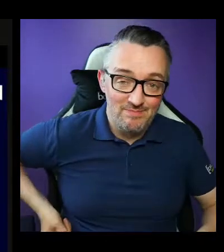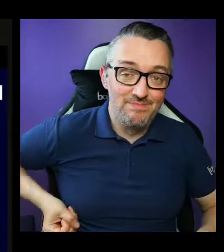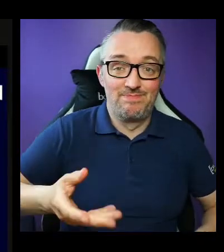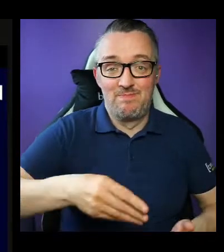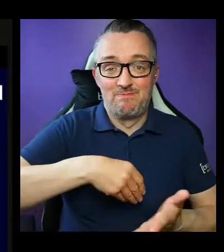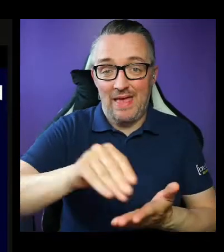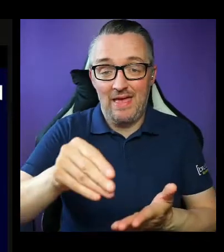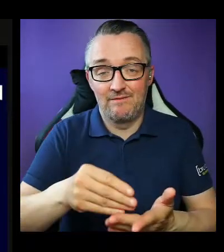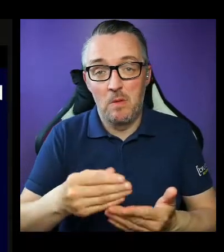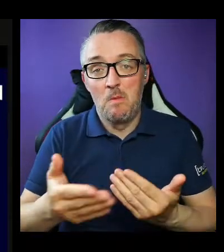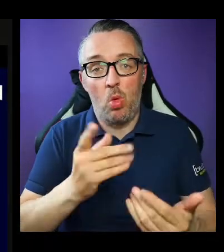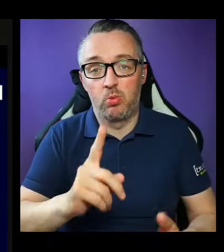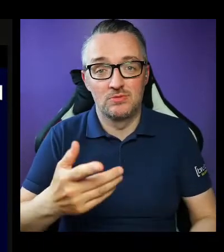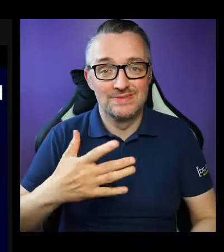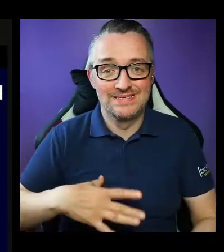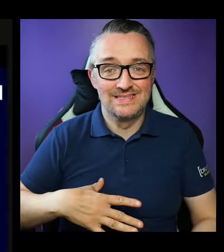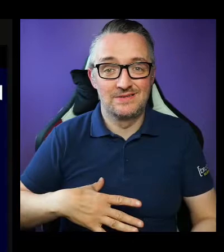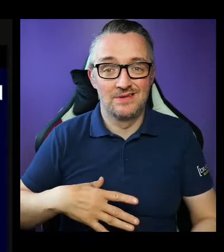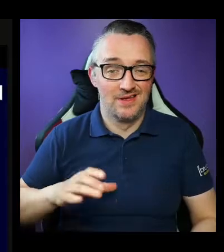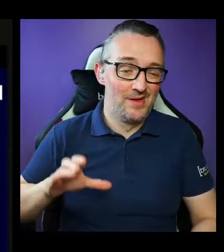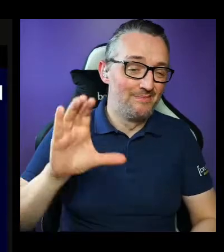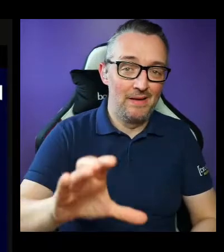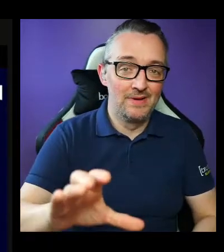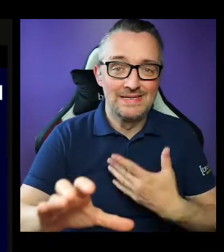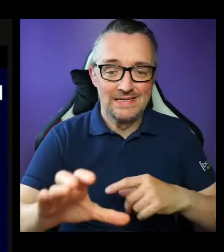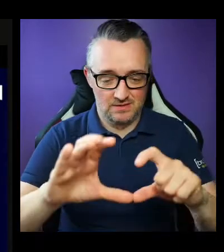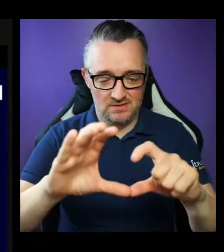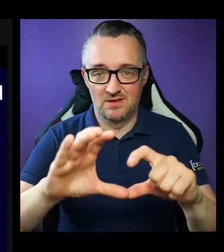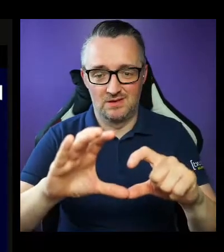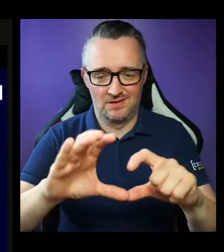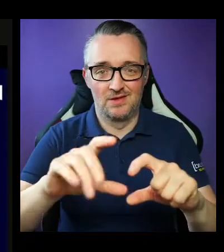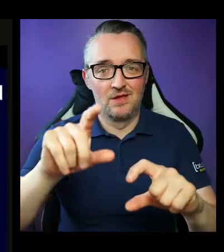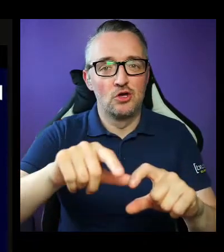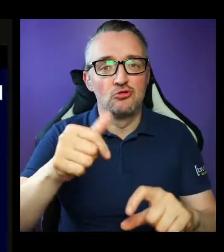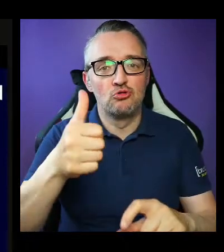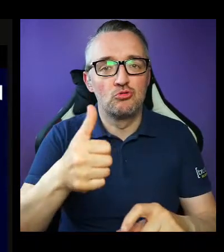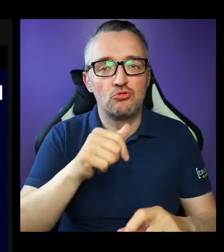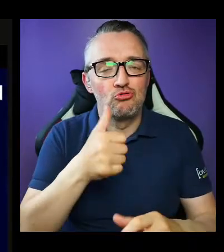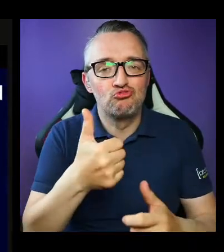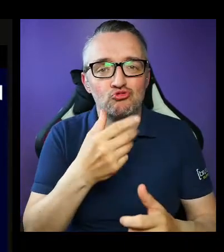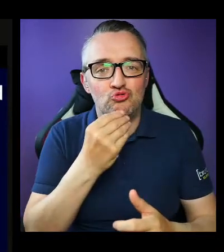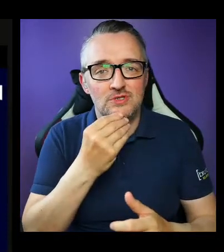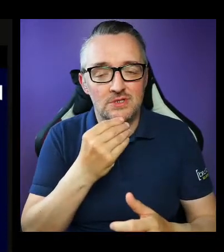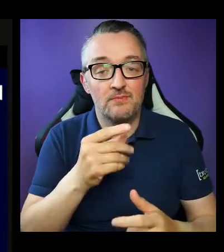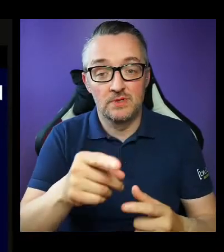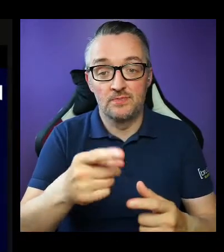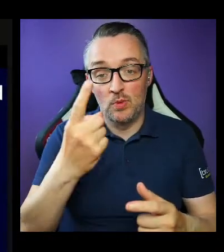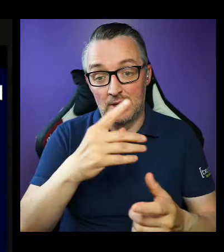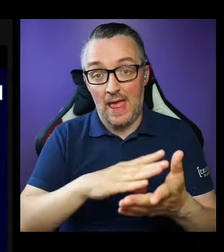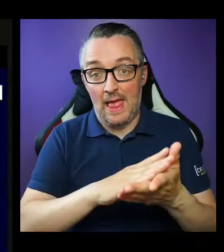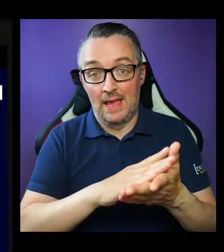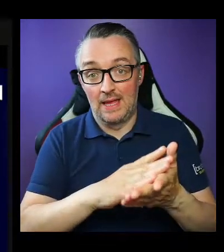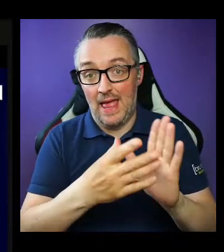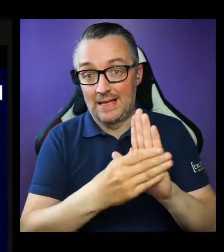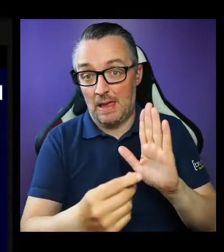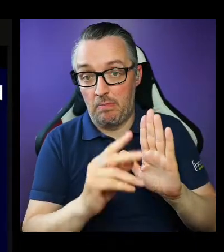it's not a really good use of a serverless database as DynamoDB. And in here, actually, the example that I'm sharing and the